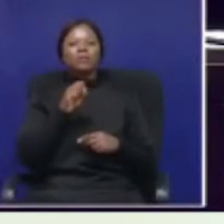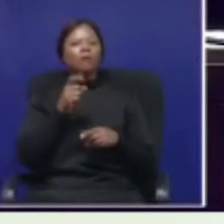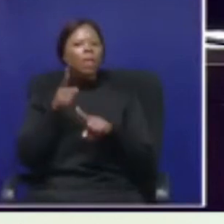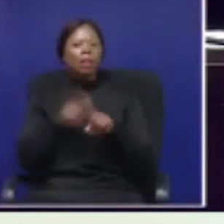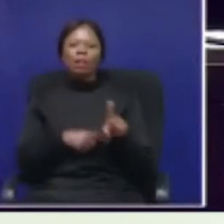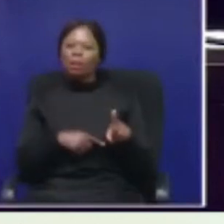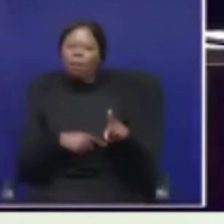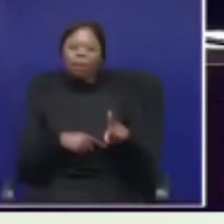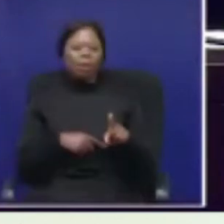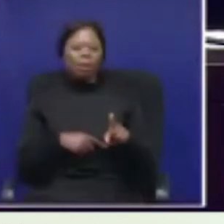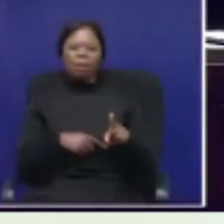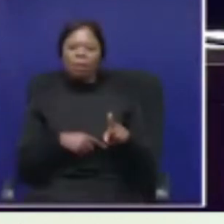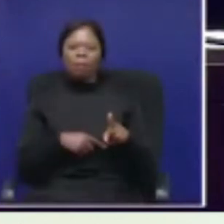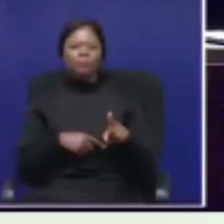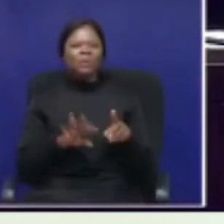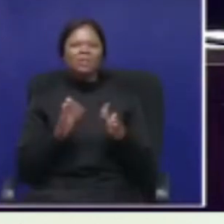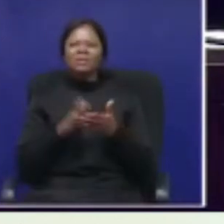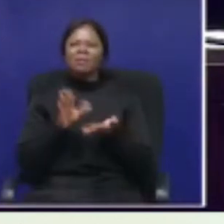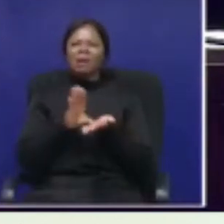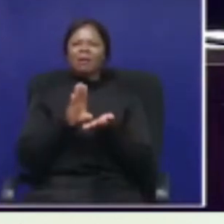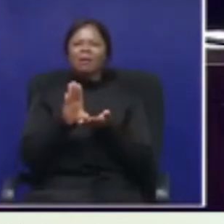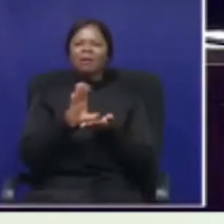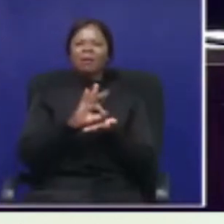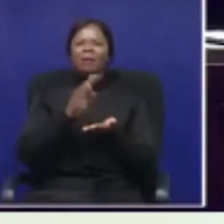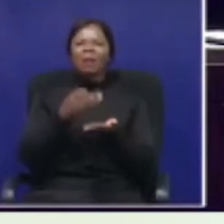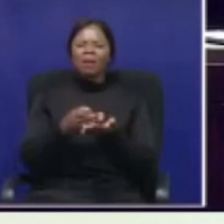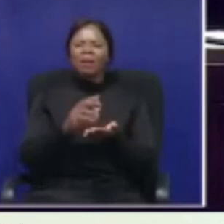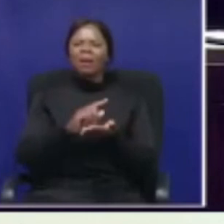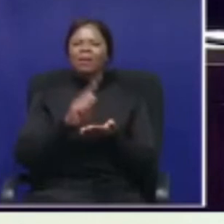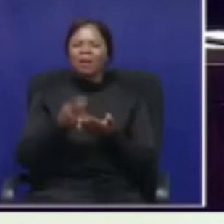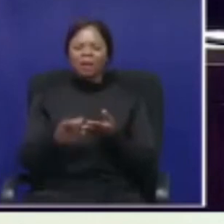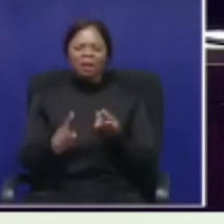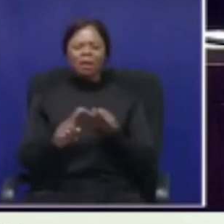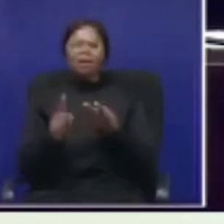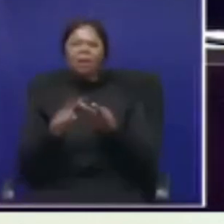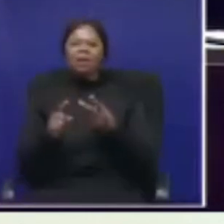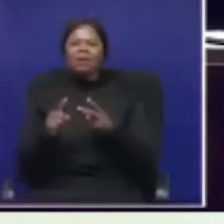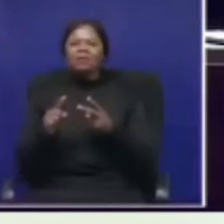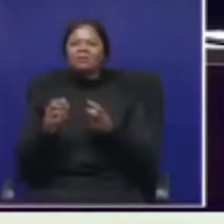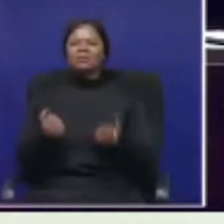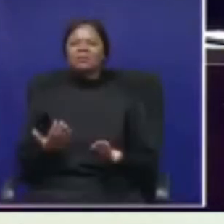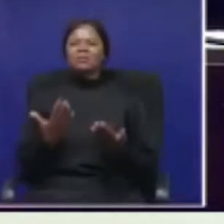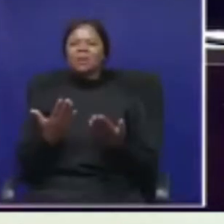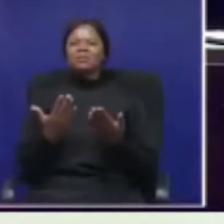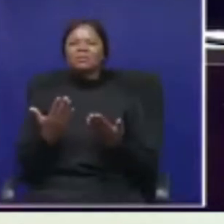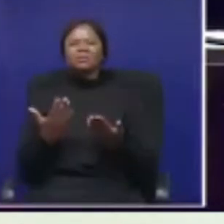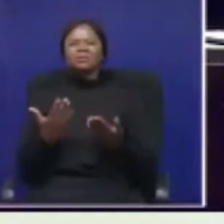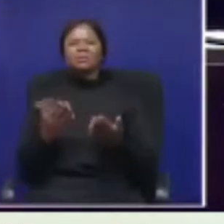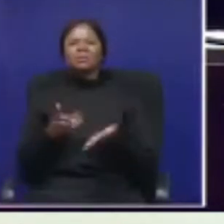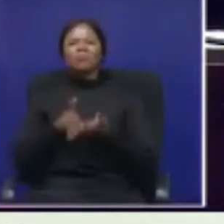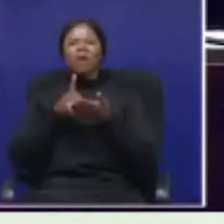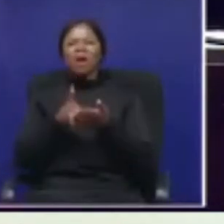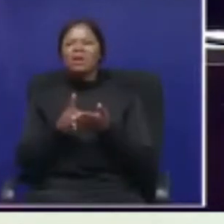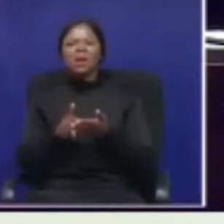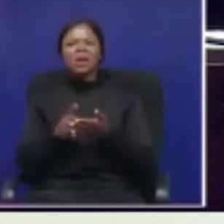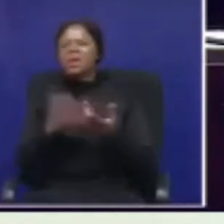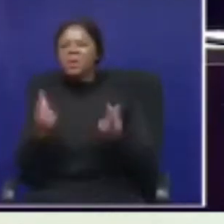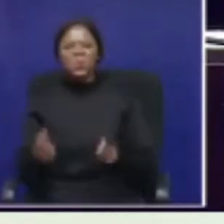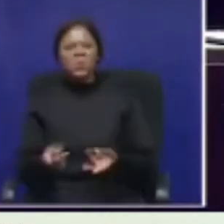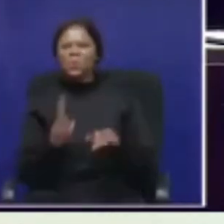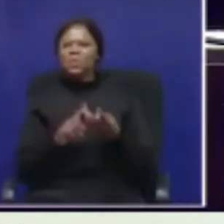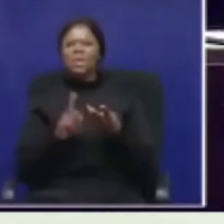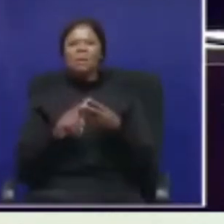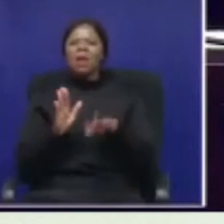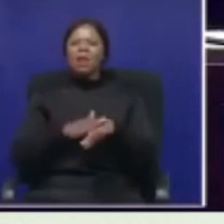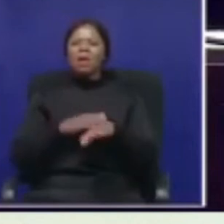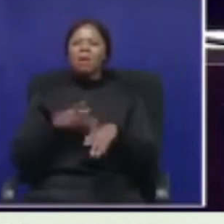Plagued by tender irregularities, incapable or questionable service providers, late allowance payments, and mid-year defundings